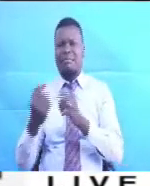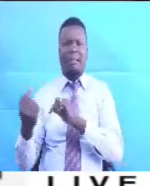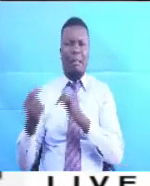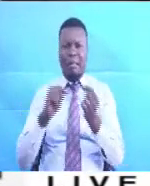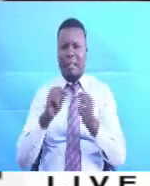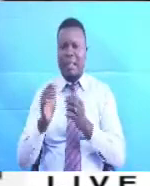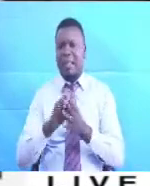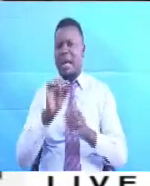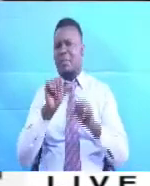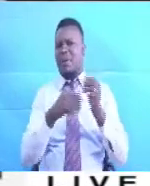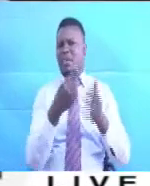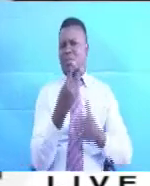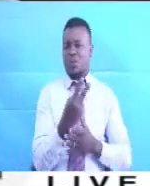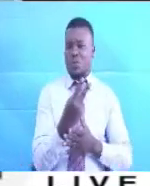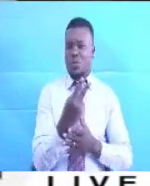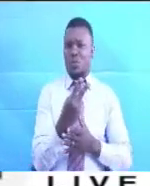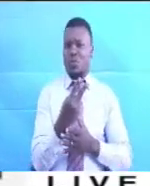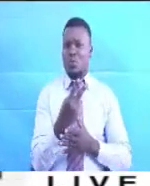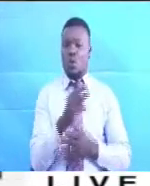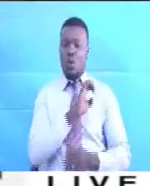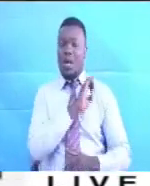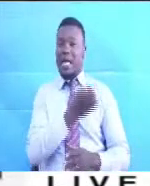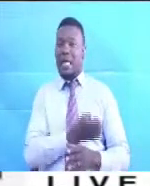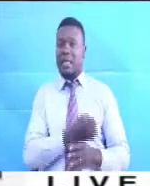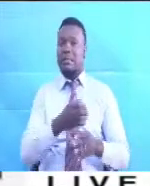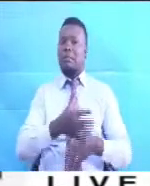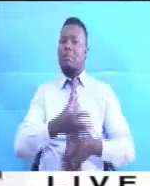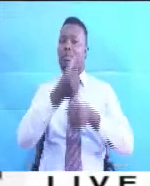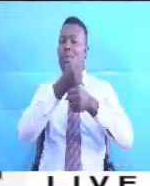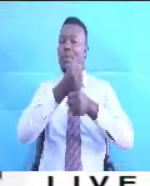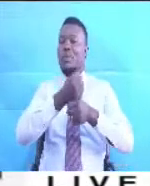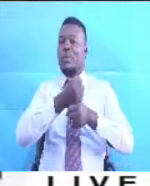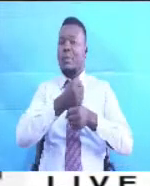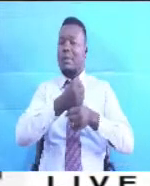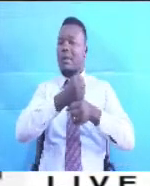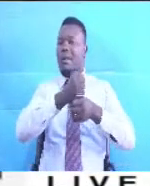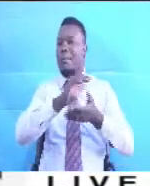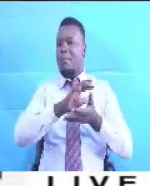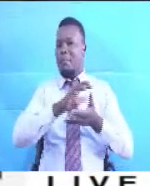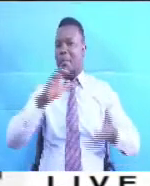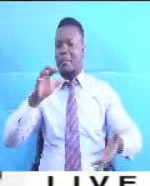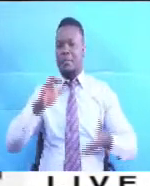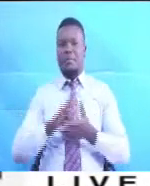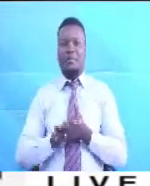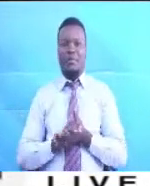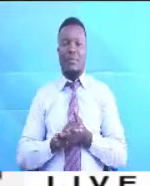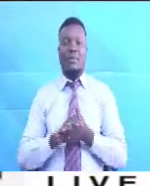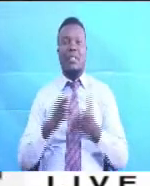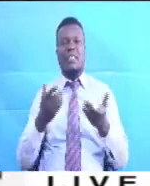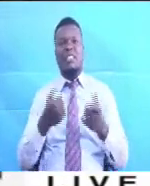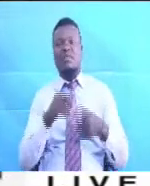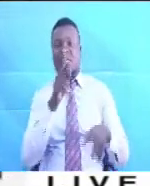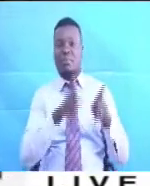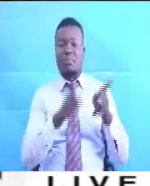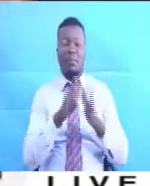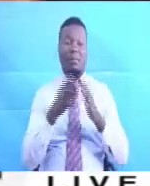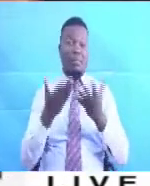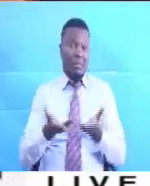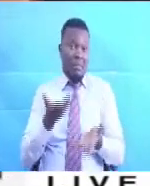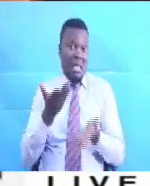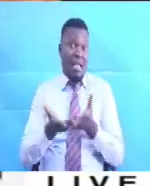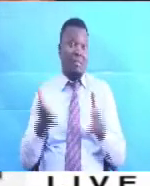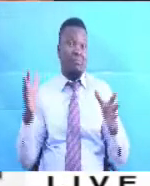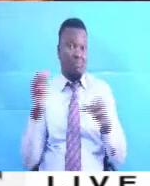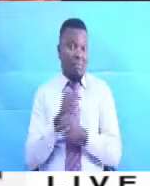almost 2, as energy bills fall and price rises slow. As a result, fewer people are likely to lose their jobs, but